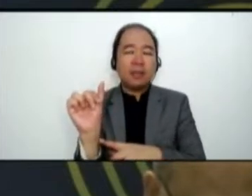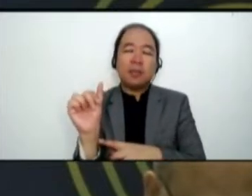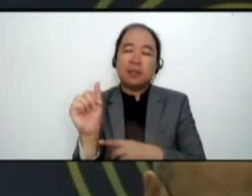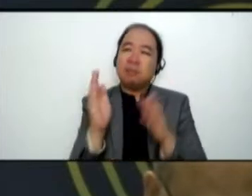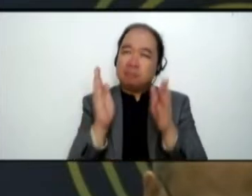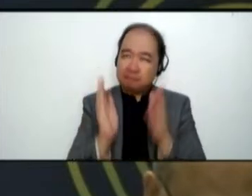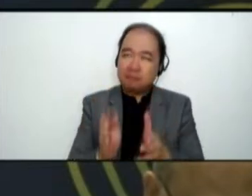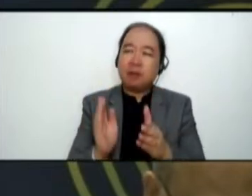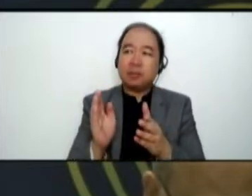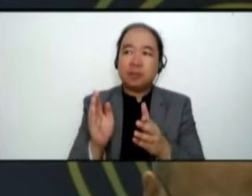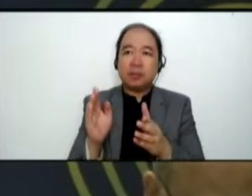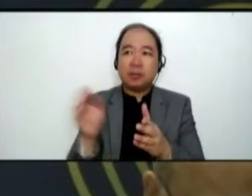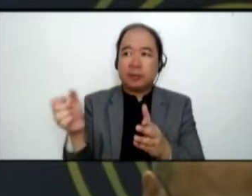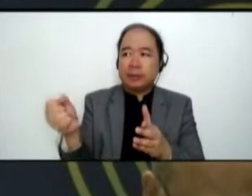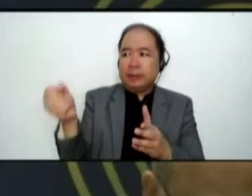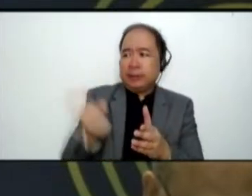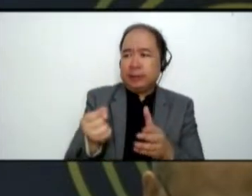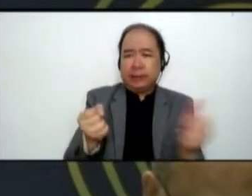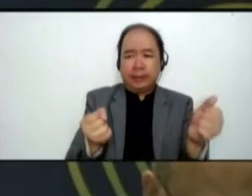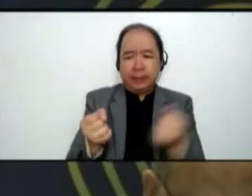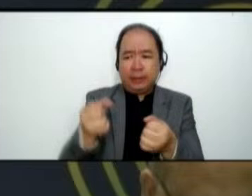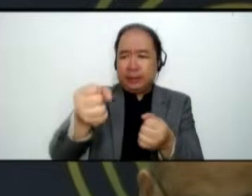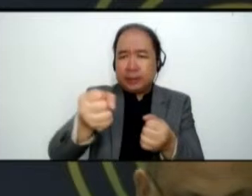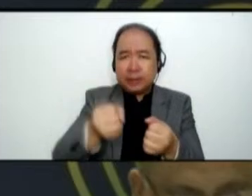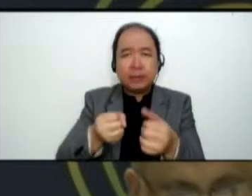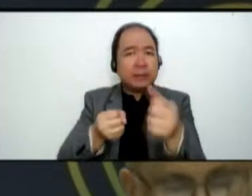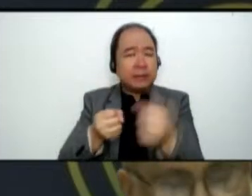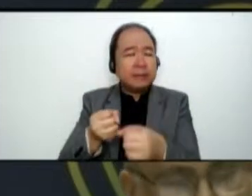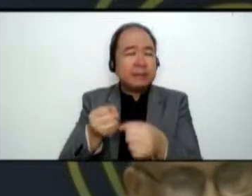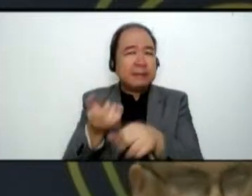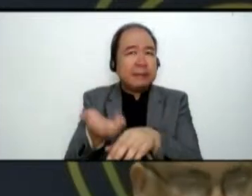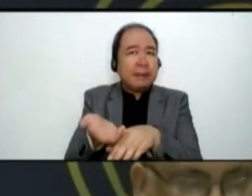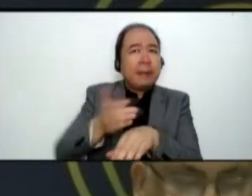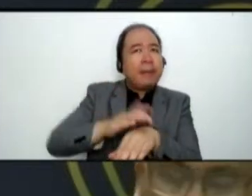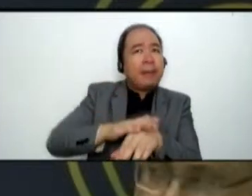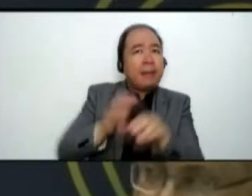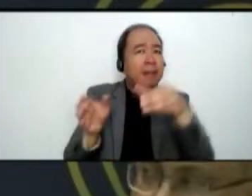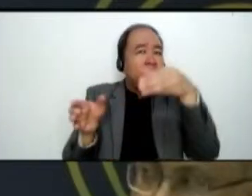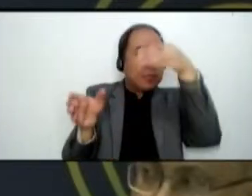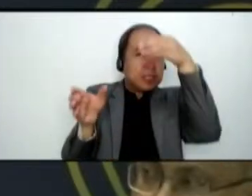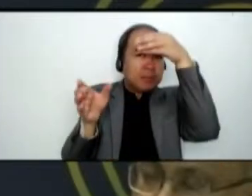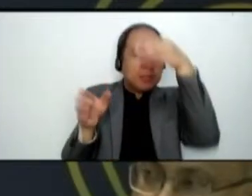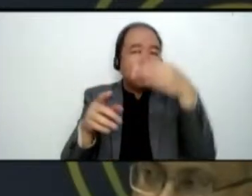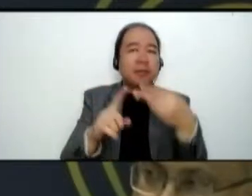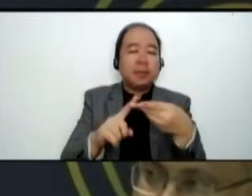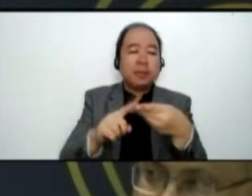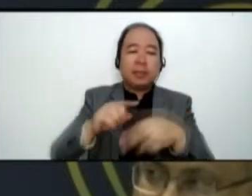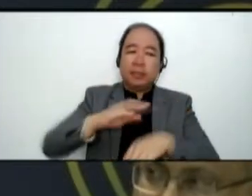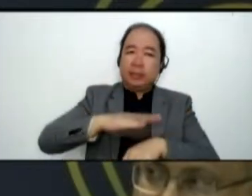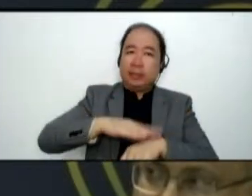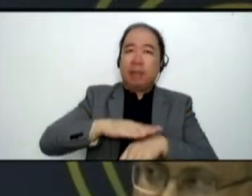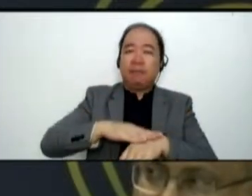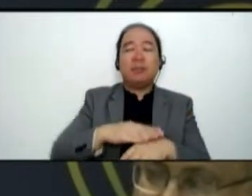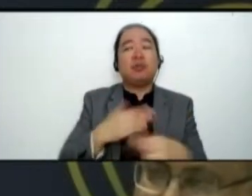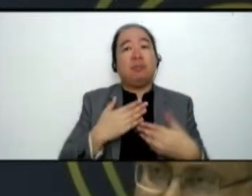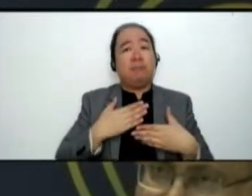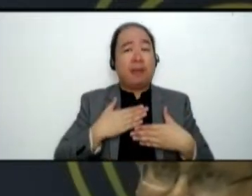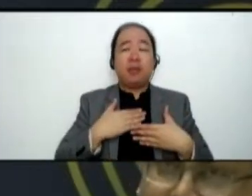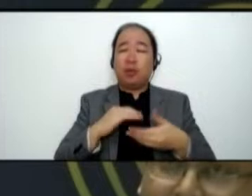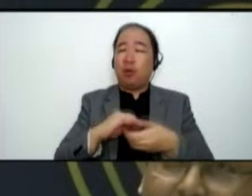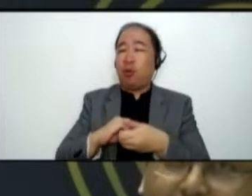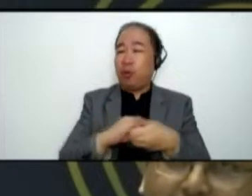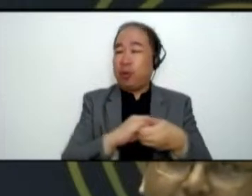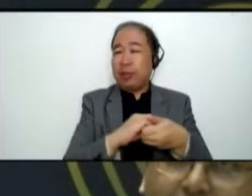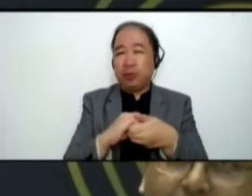time, which sometimes in my agency is a bit limited, and so